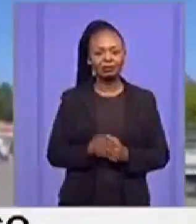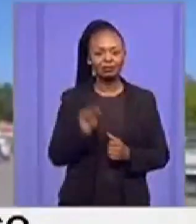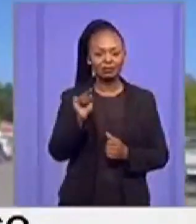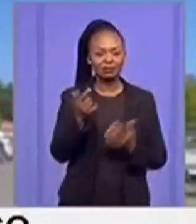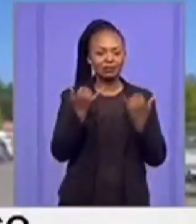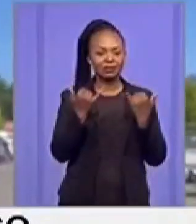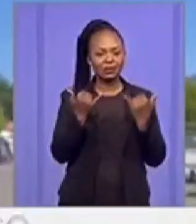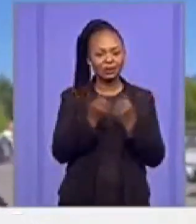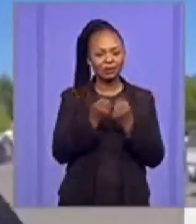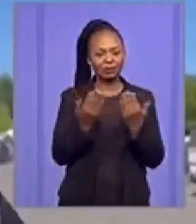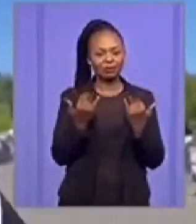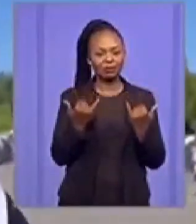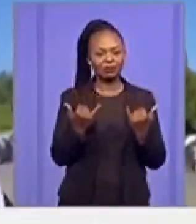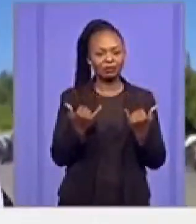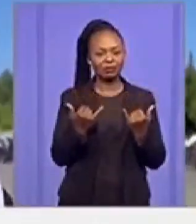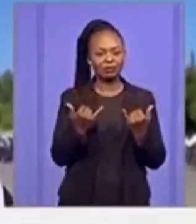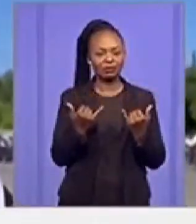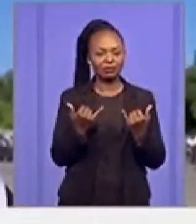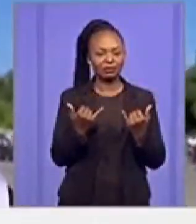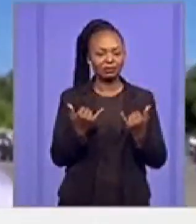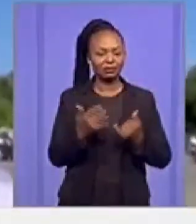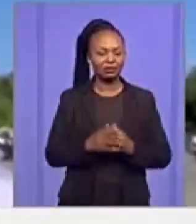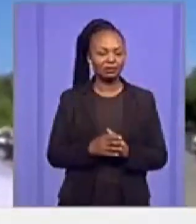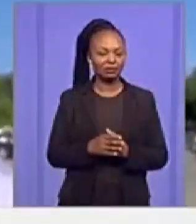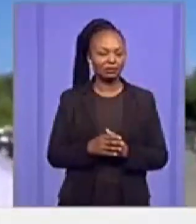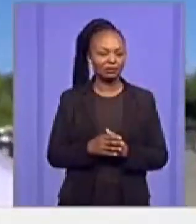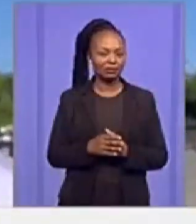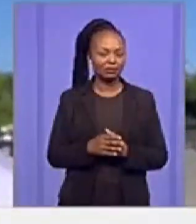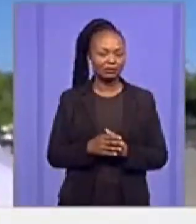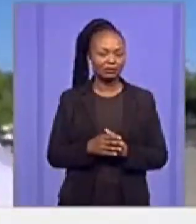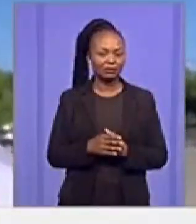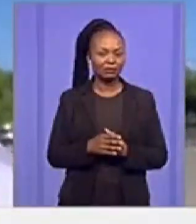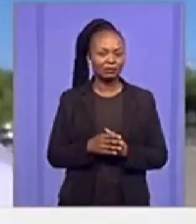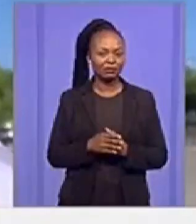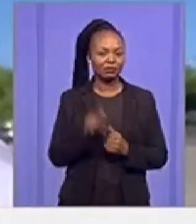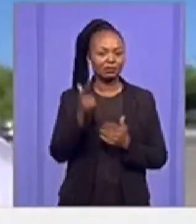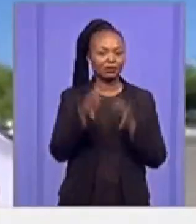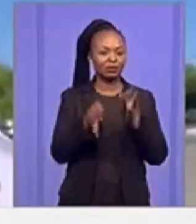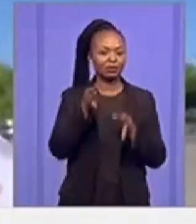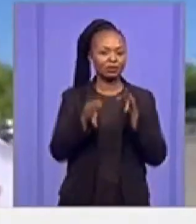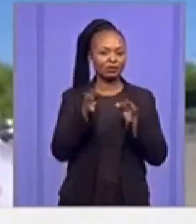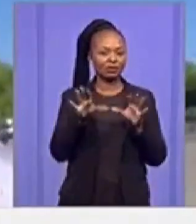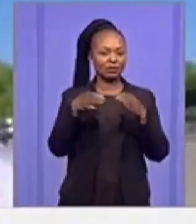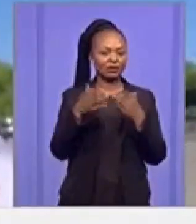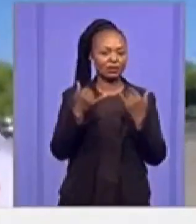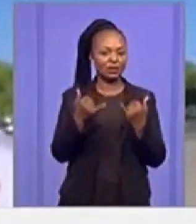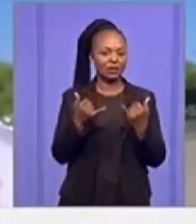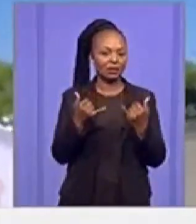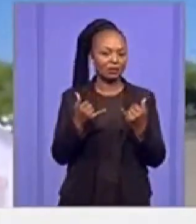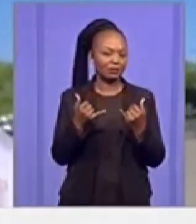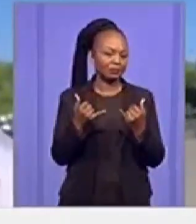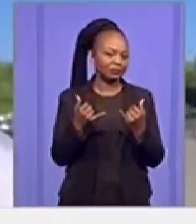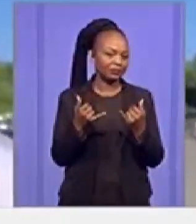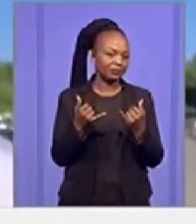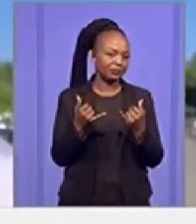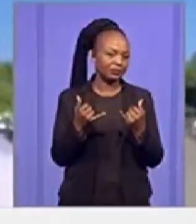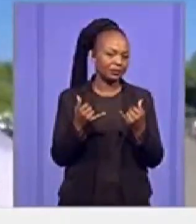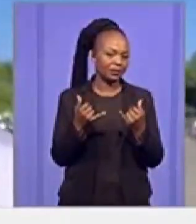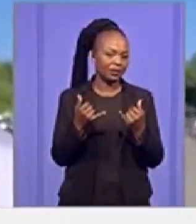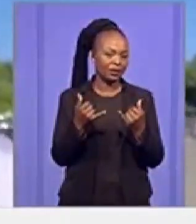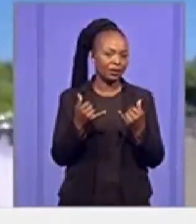public servants around the attack on the collective bargaining. We demand as public